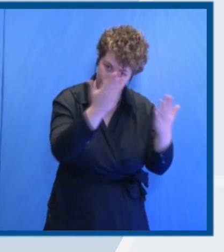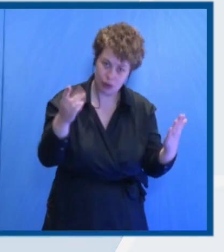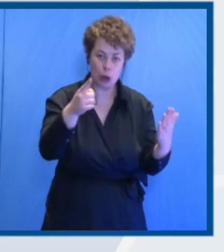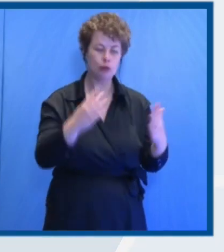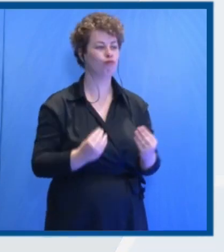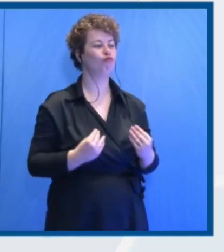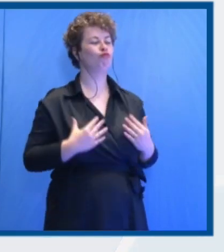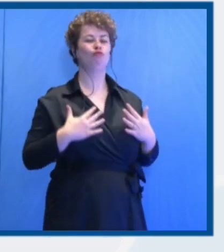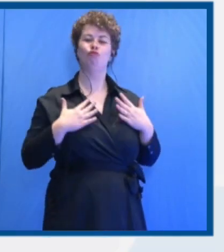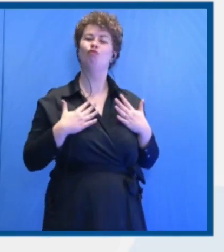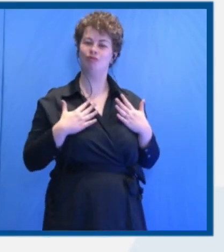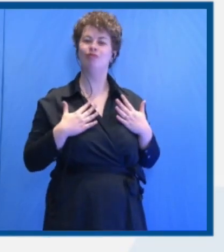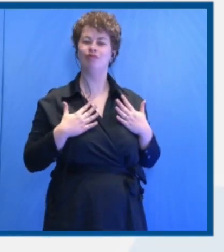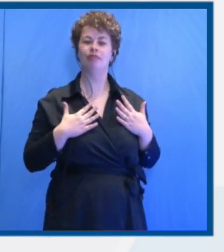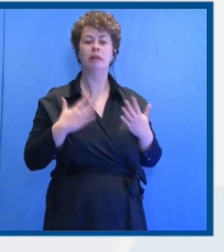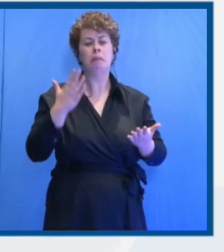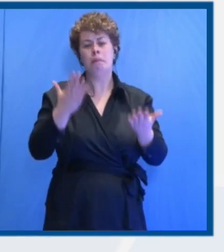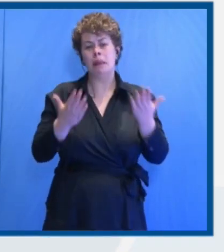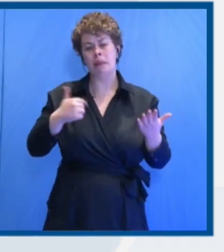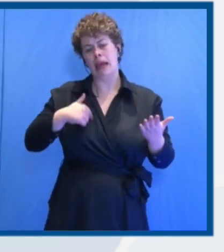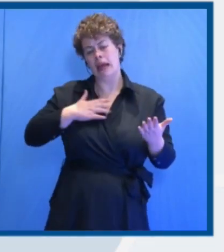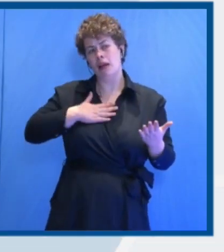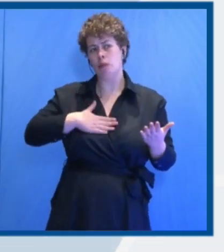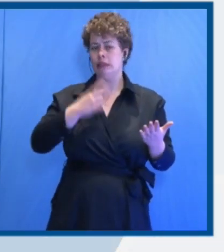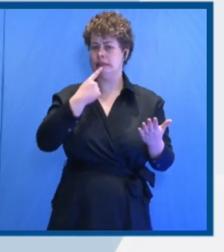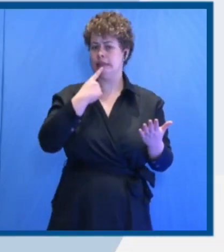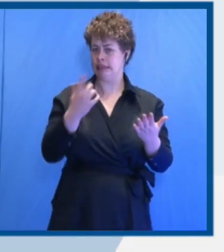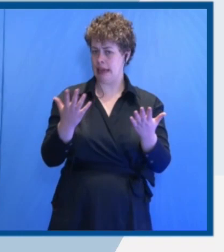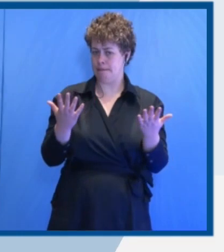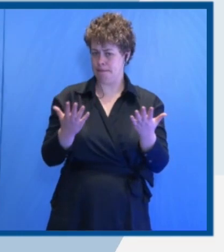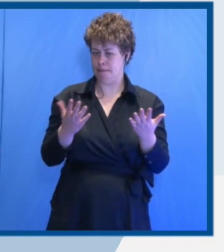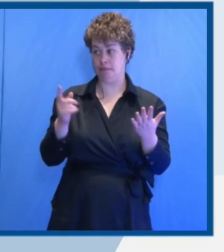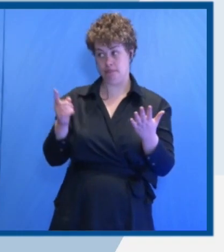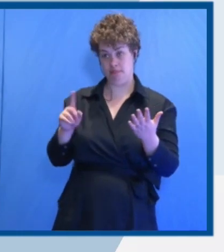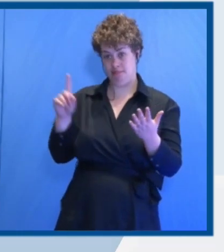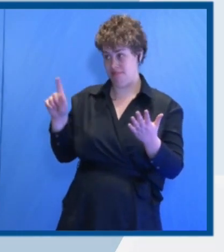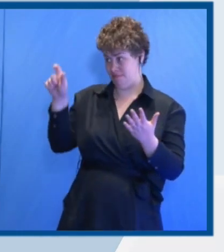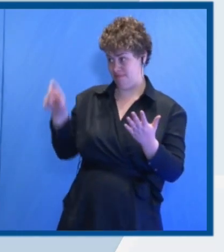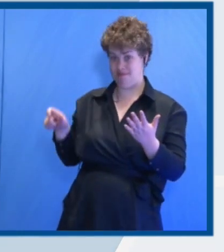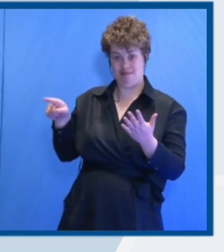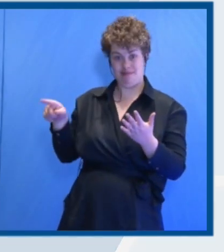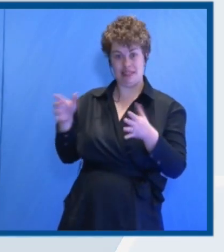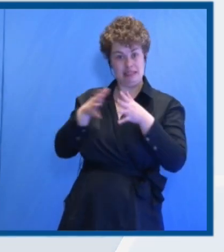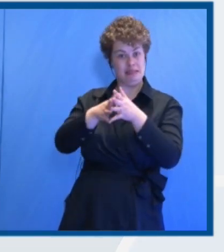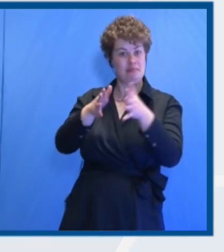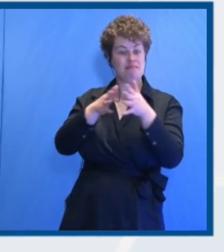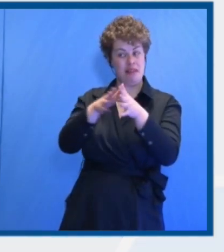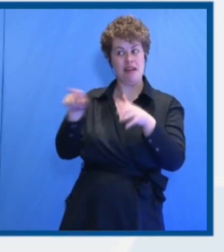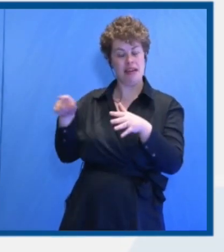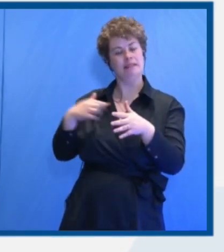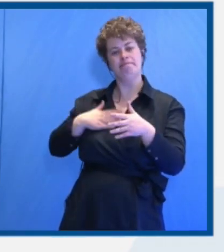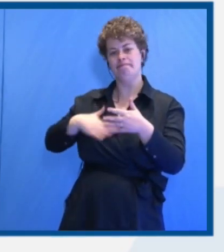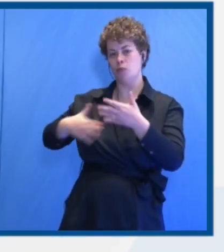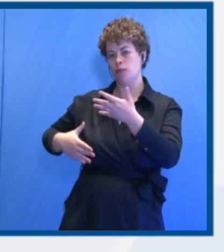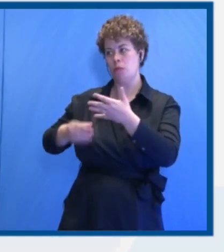to perhaps re-emphasize the importance of what you just mentioned earlier, where the earlier speakers talked about